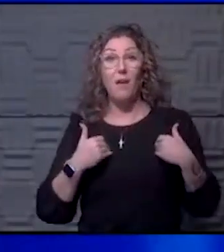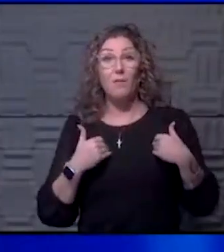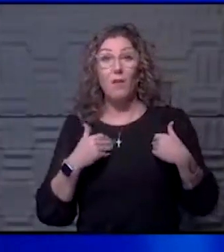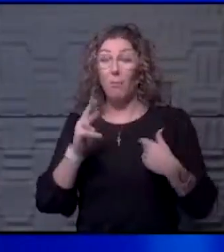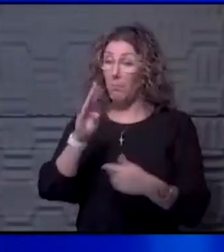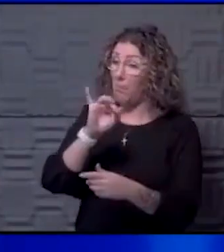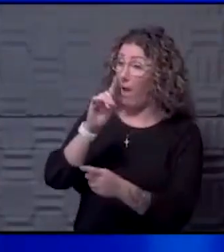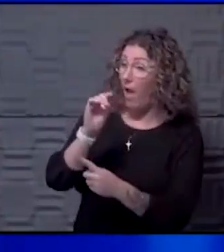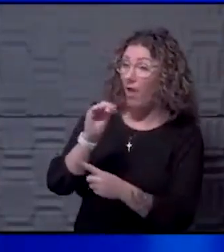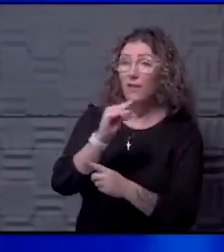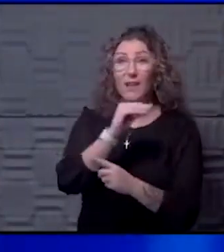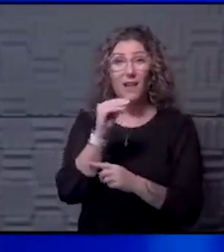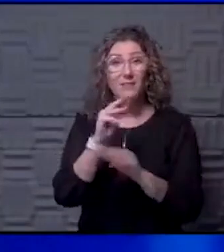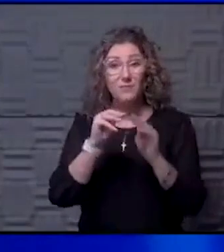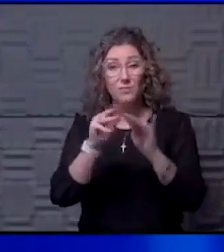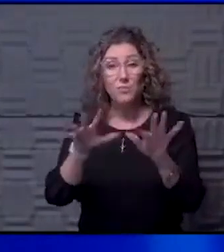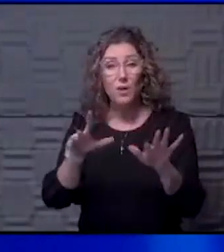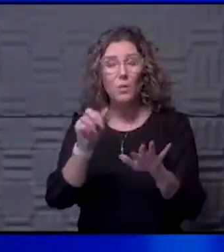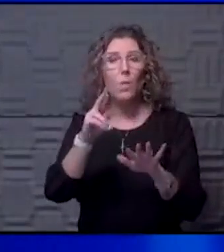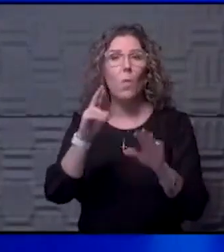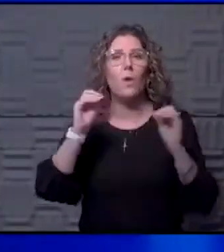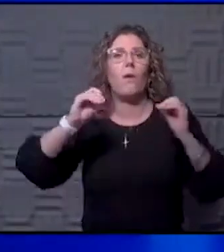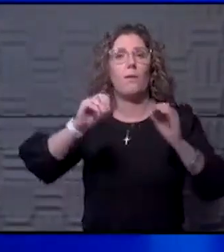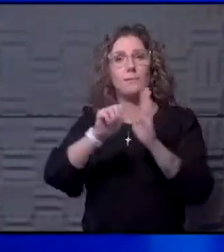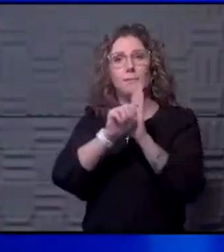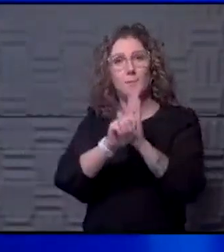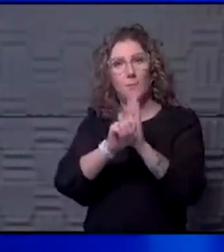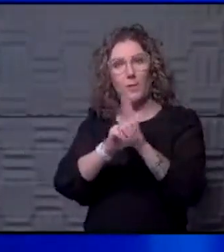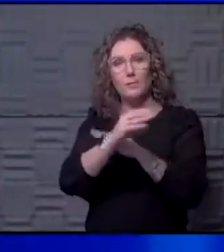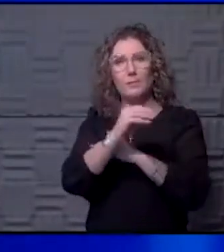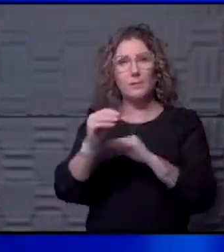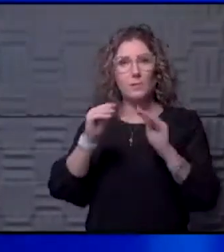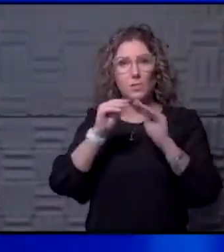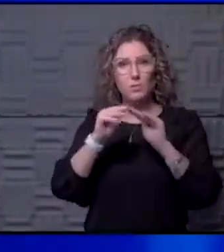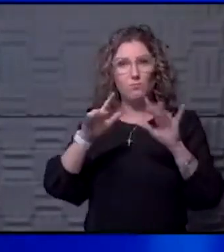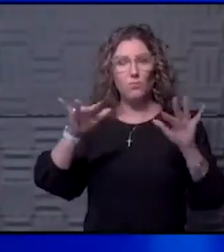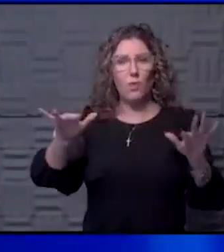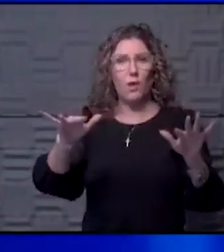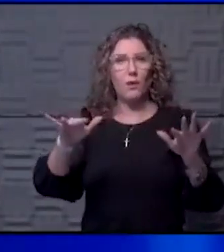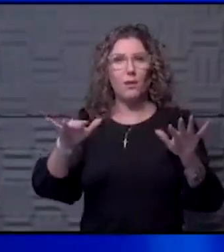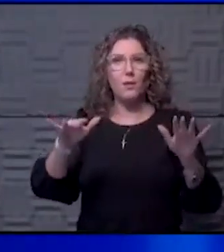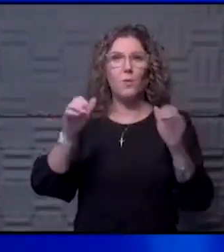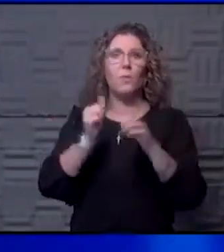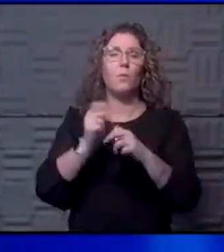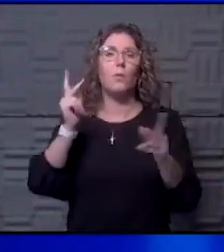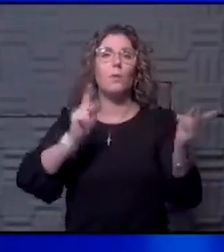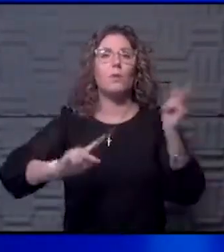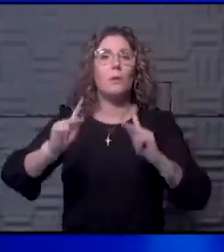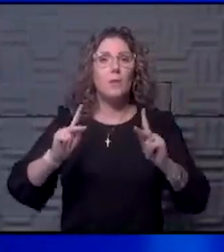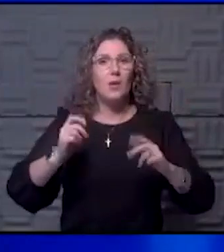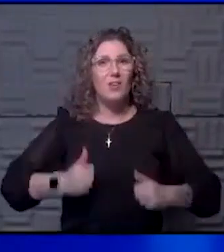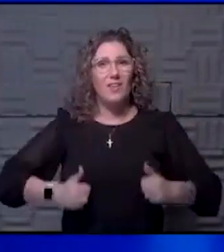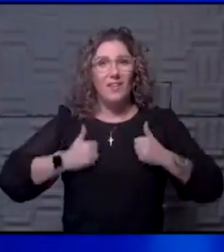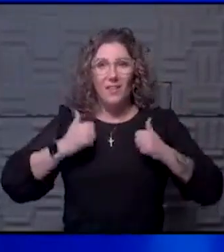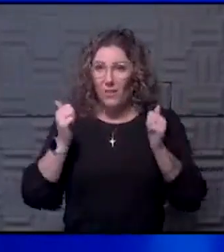disease and be spreading, or asymptomatic disease and be spreading to those they live with yet.